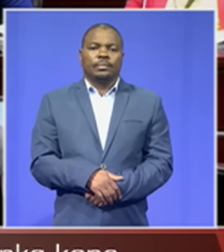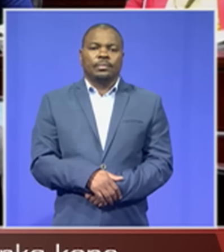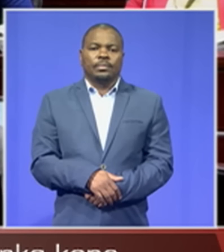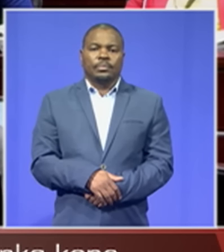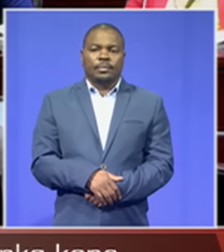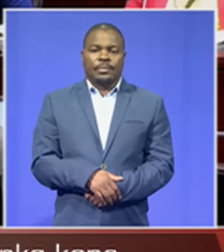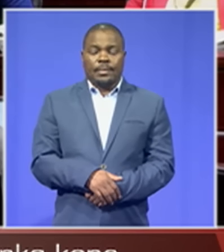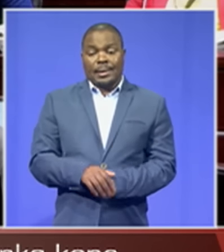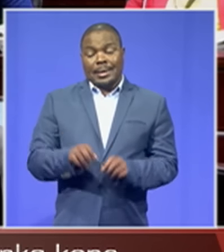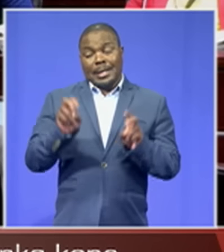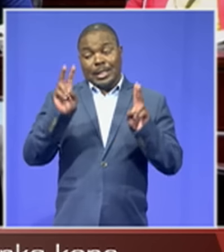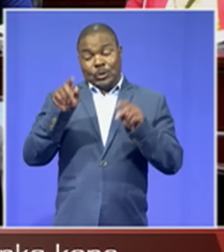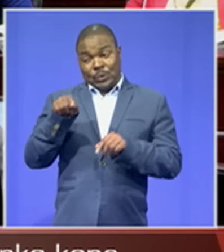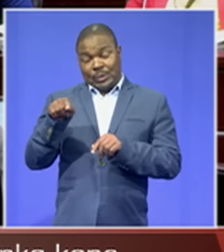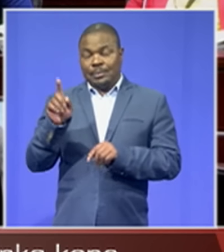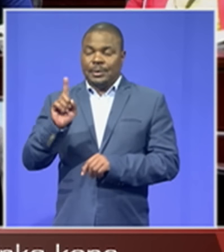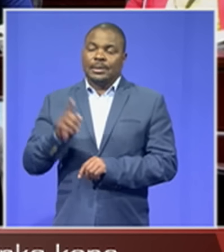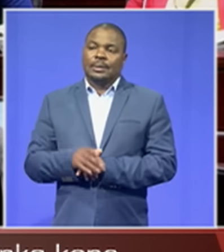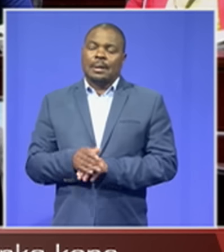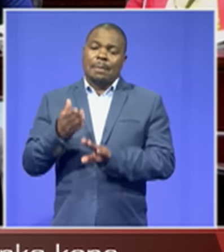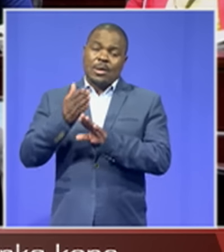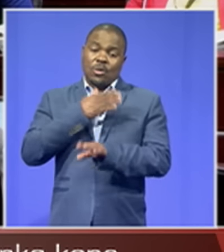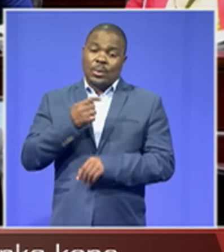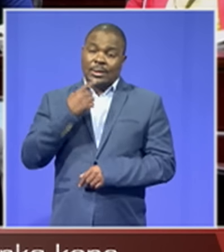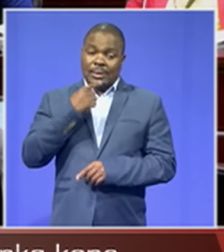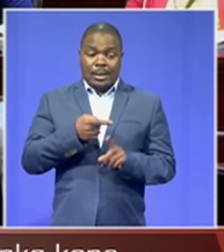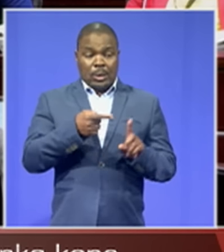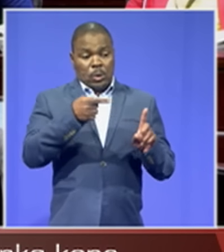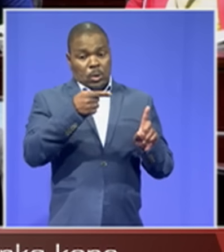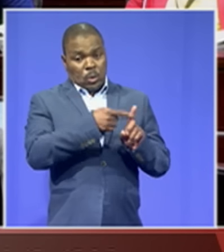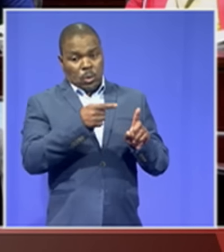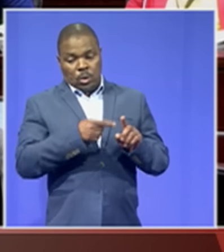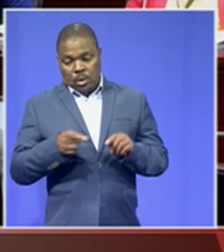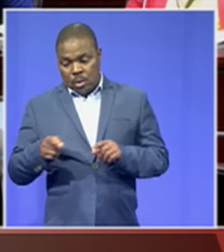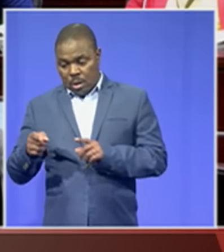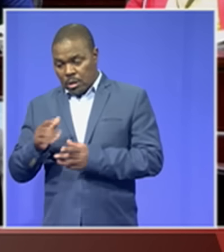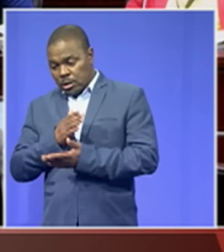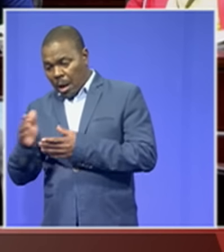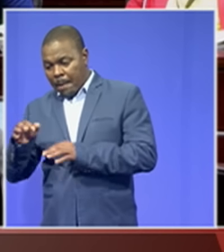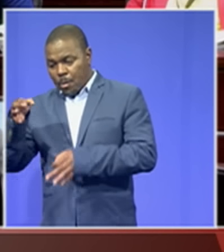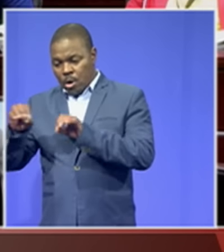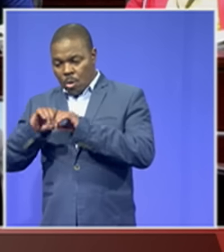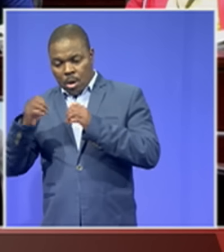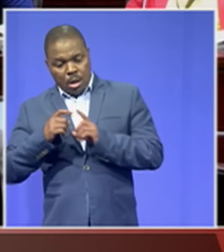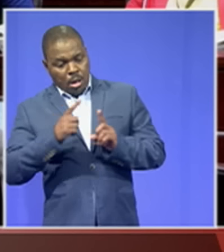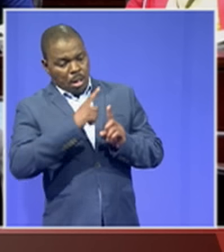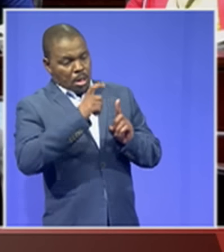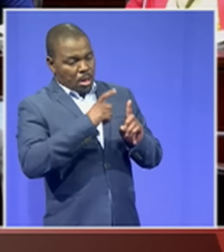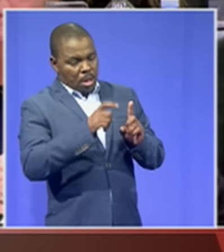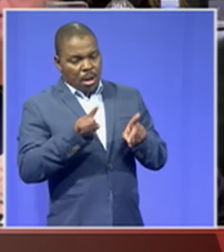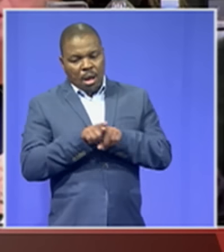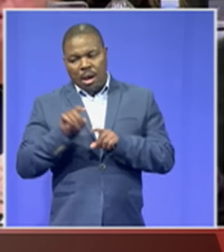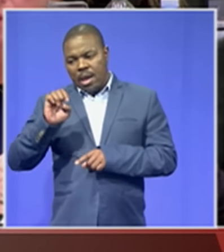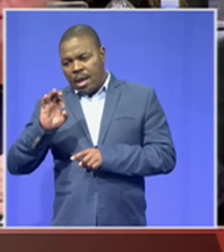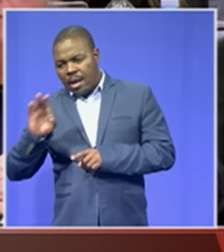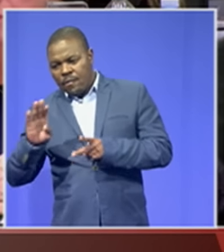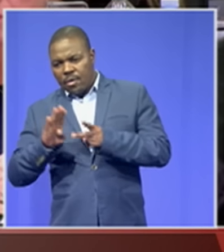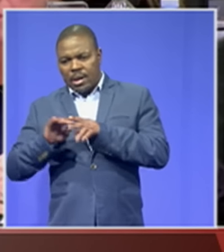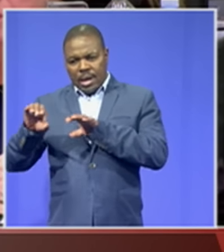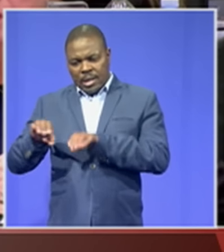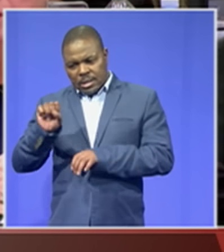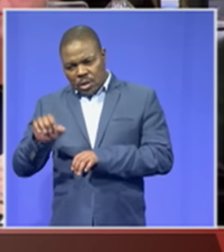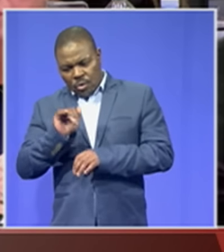There's still the issue, Tembegile, of him saying that he won't speak or answer the questions of certain political parties, such as the Economic Freedom Fighters, Action SA, and